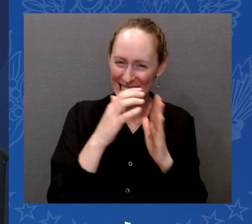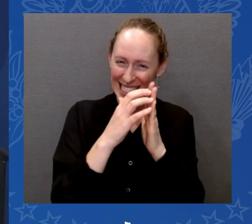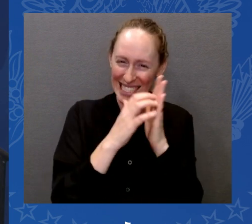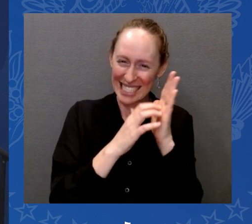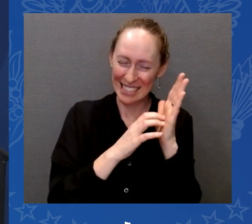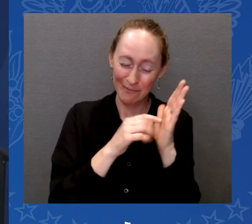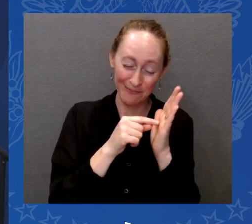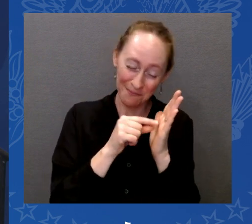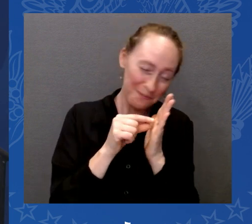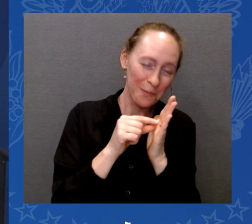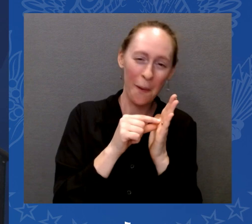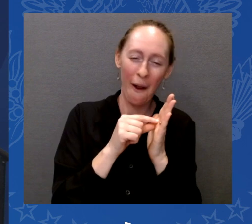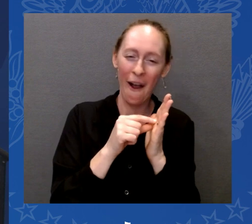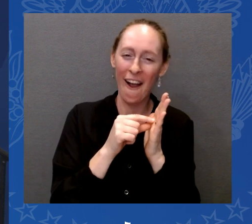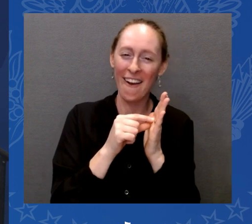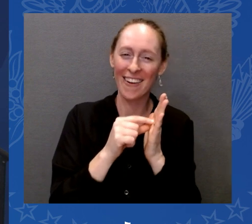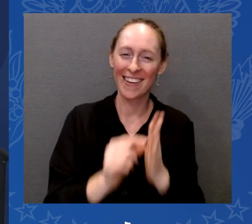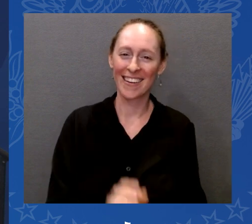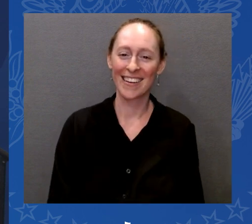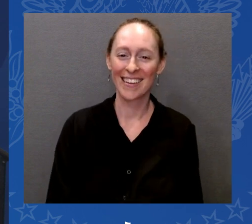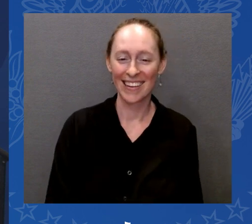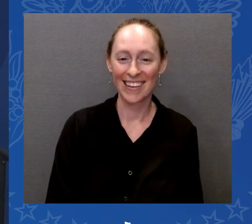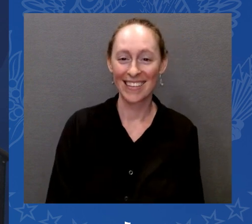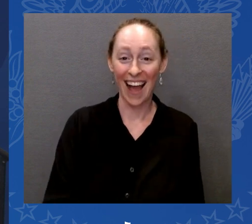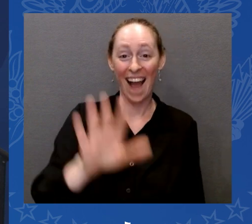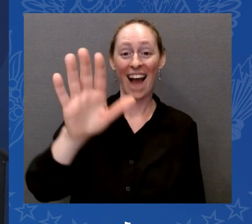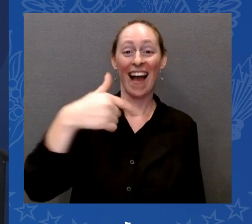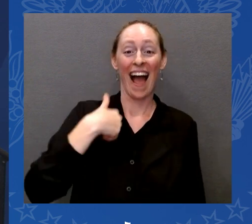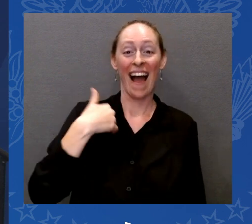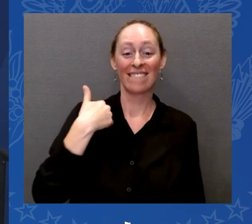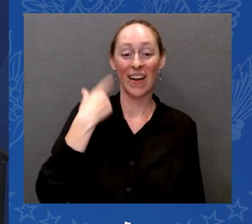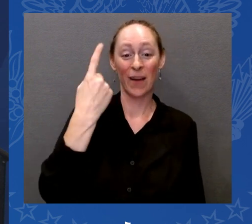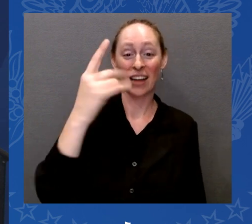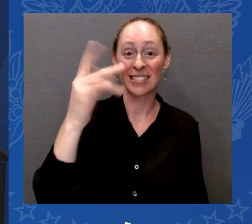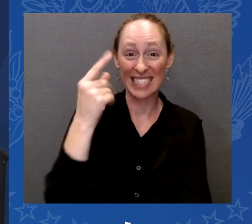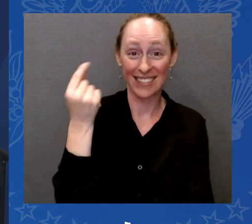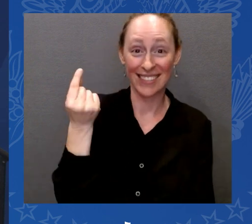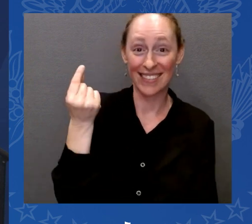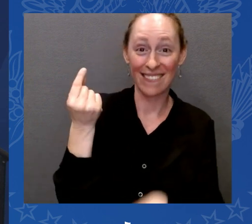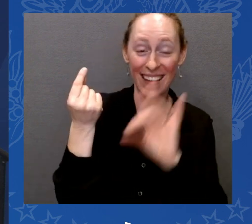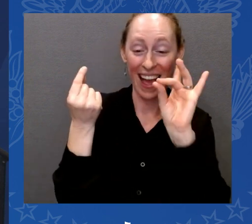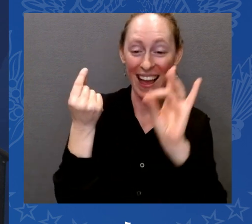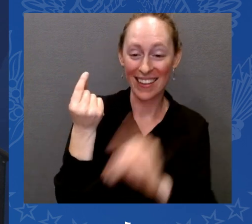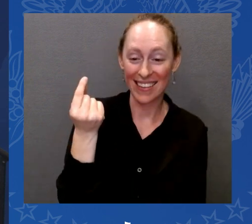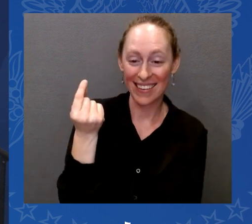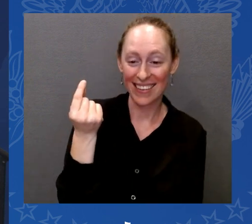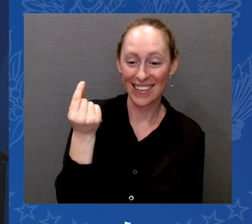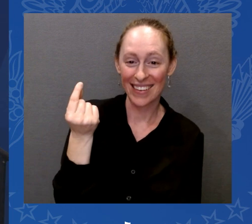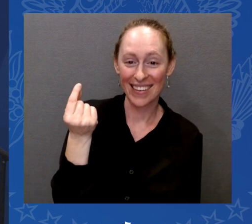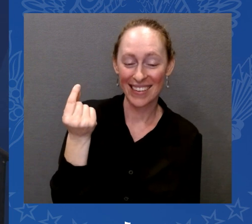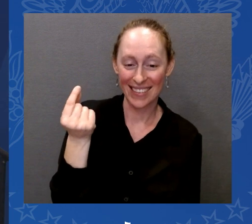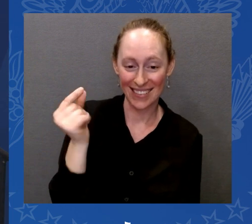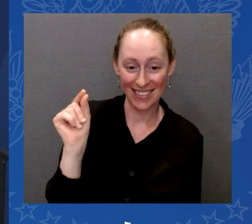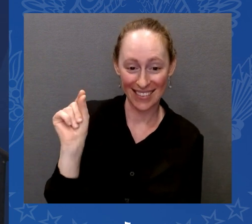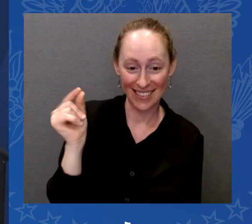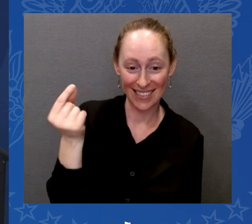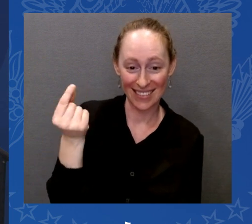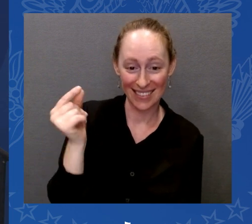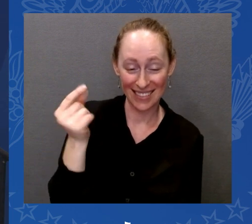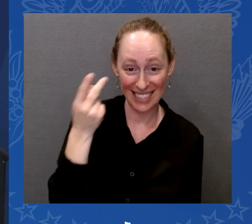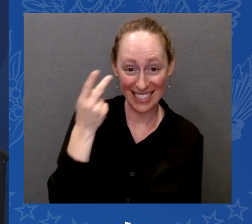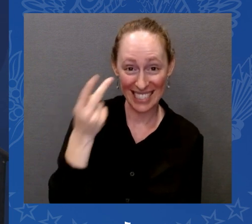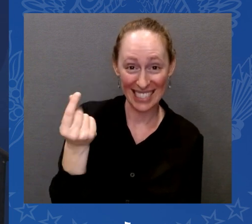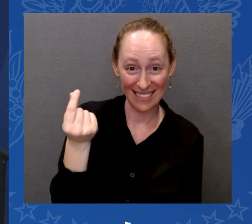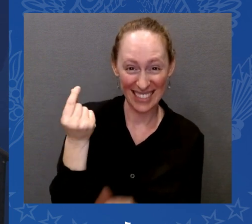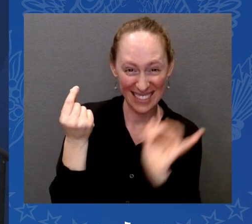have another one in my pocket. It's this small. It is smaller than my